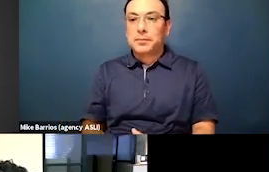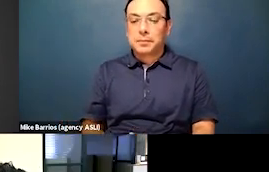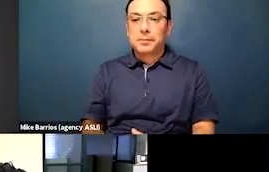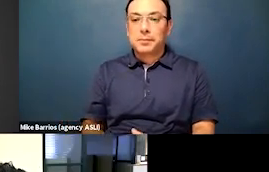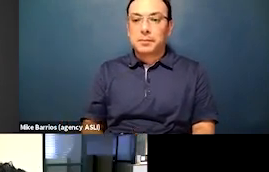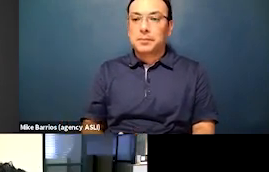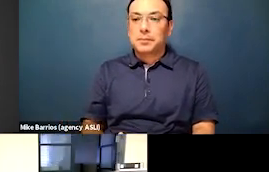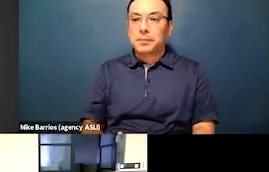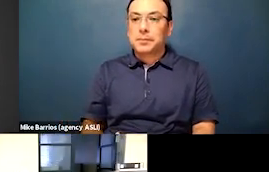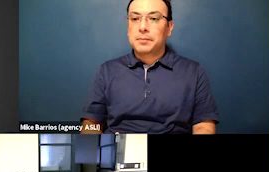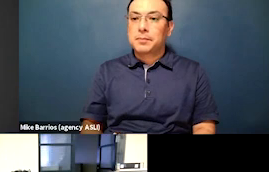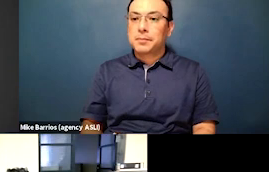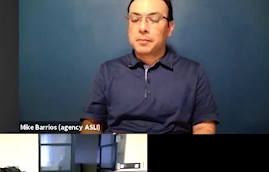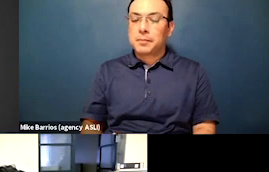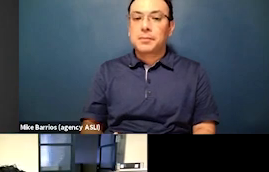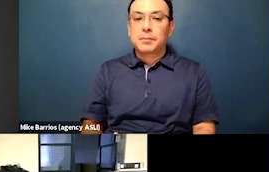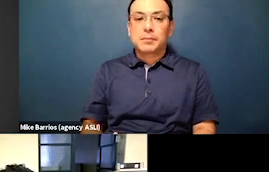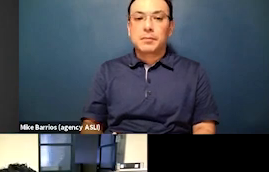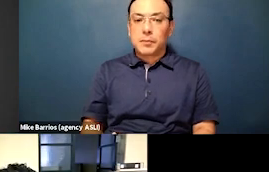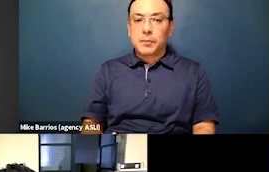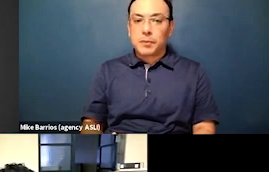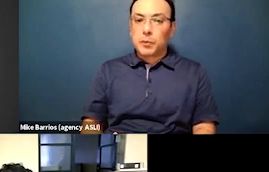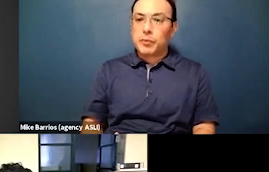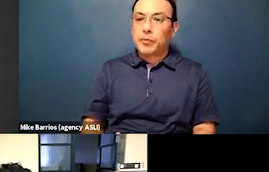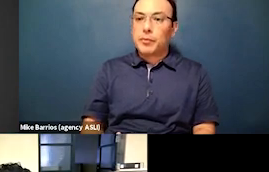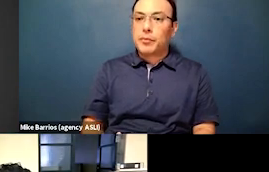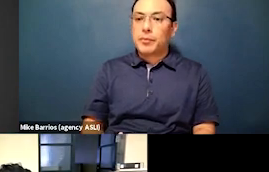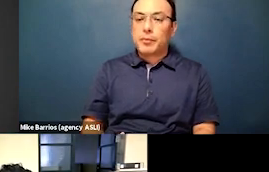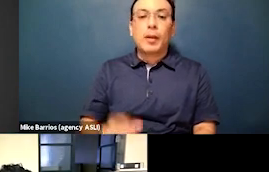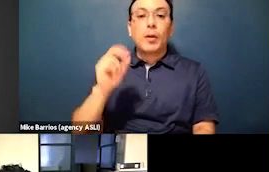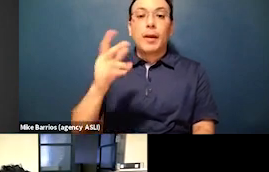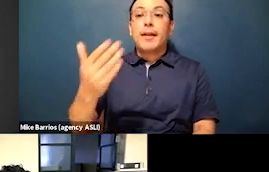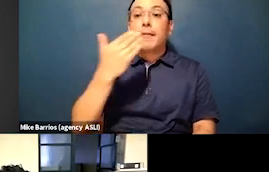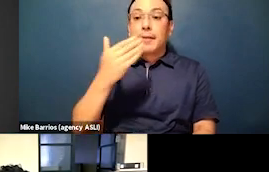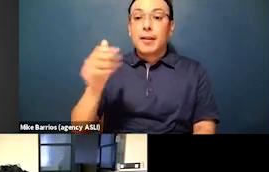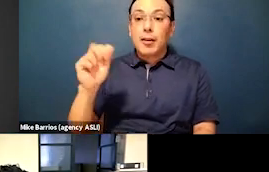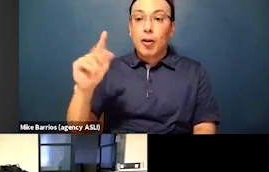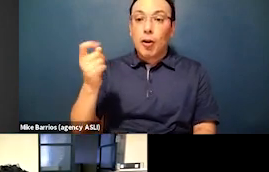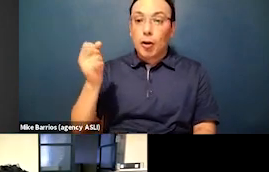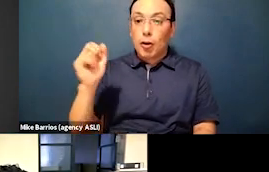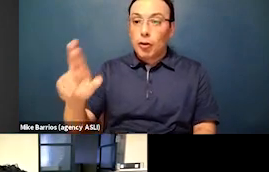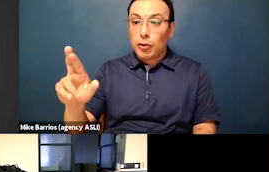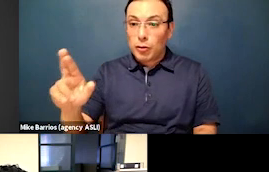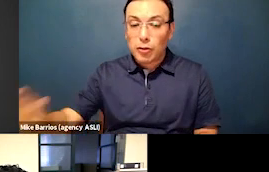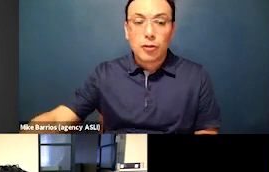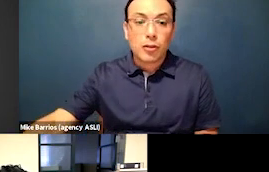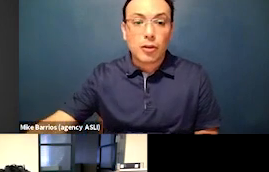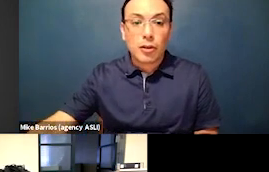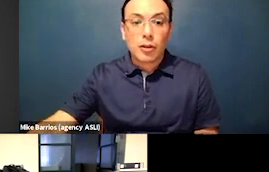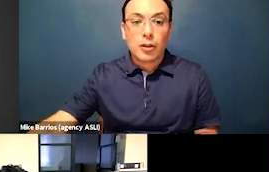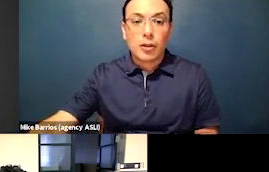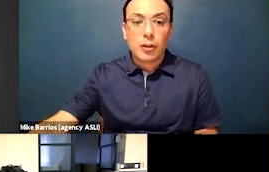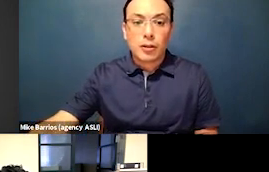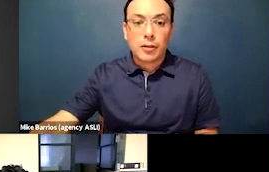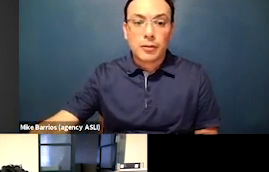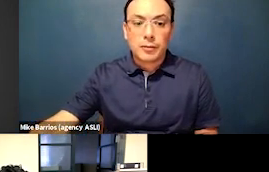Sure. Yeah. Thanks, Arthur. Yeah, regarding that question, I think we mostly,